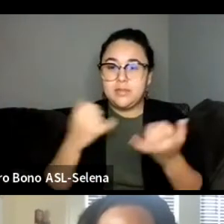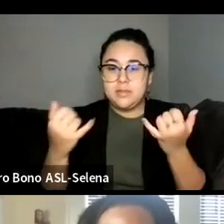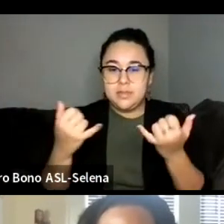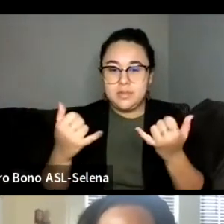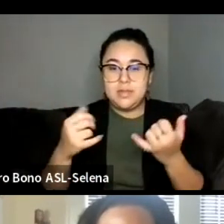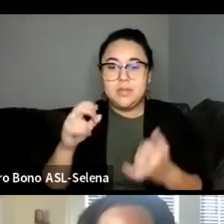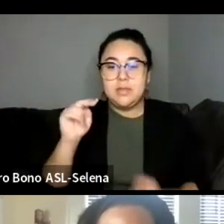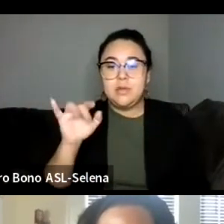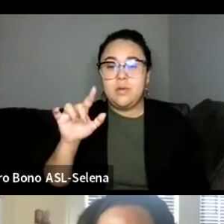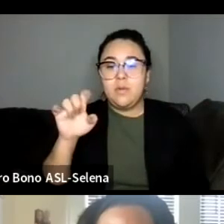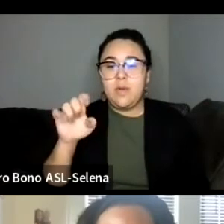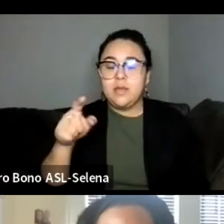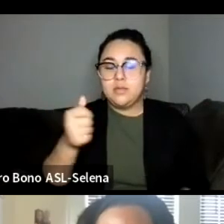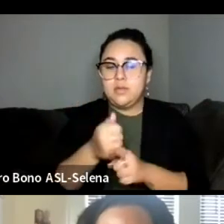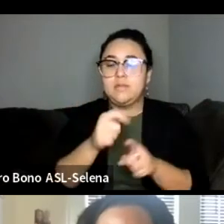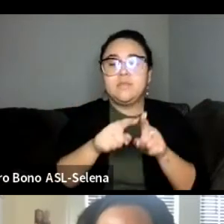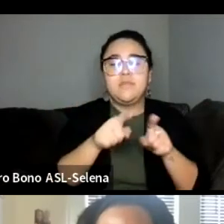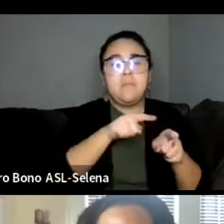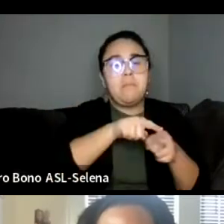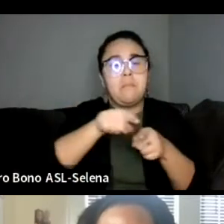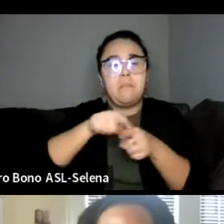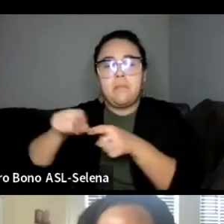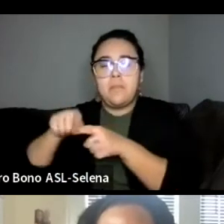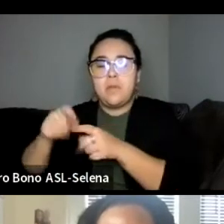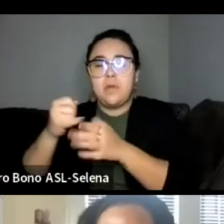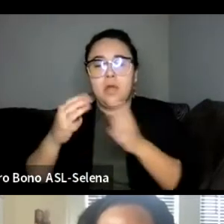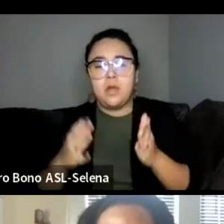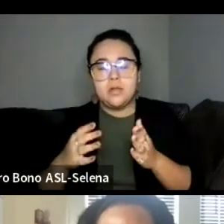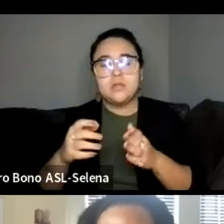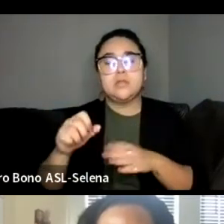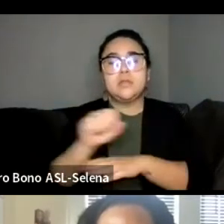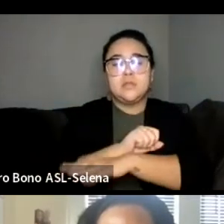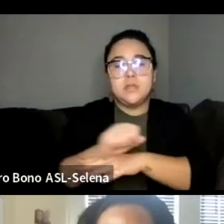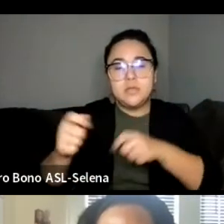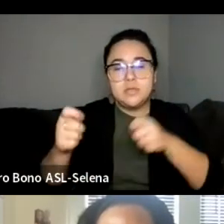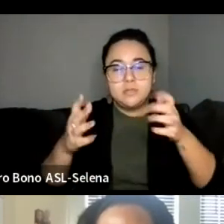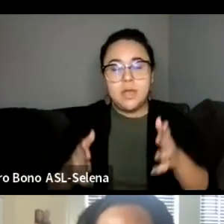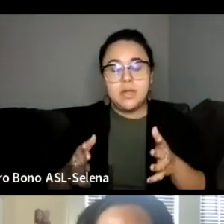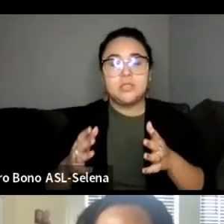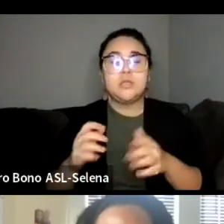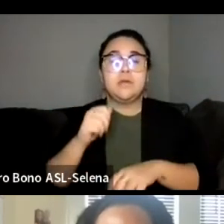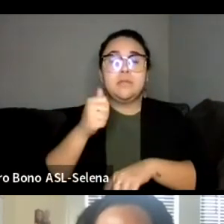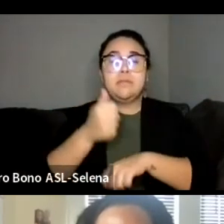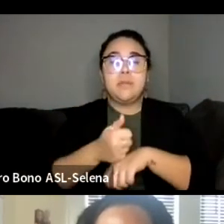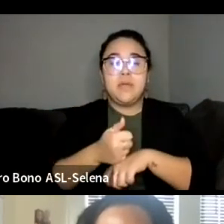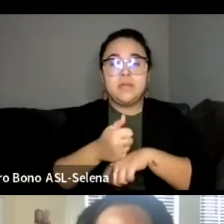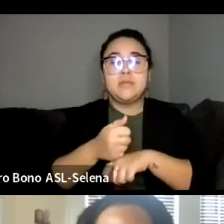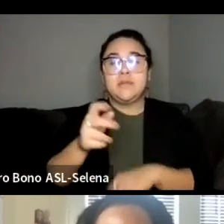multidisciplinary artist, stage manager, and artist advocate based in Philadelphia, Pennsylvania.